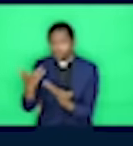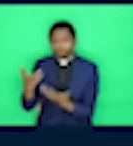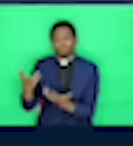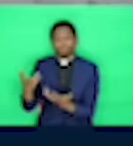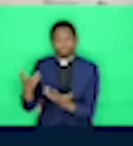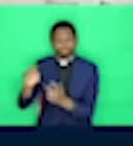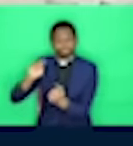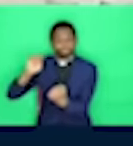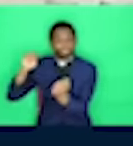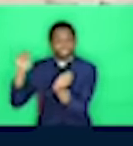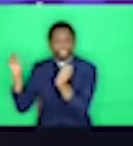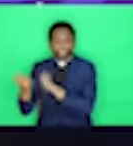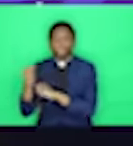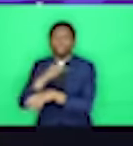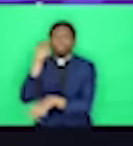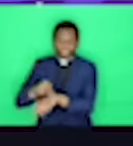the